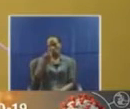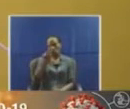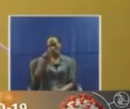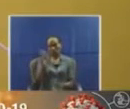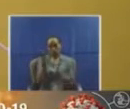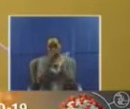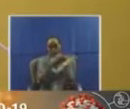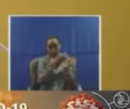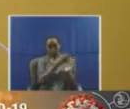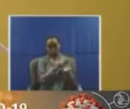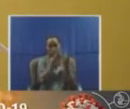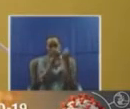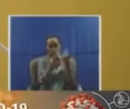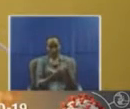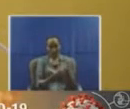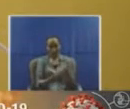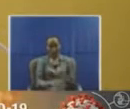of Finance.